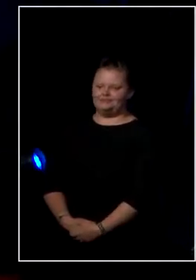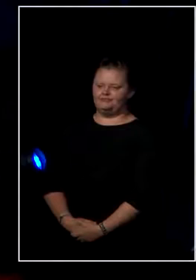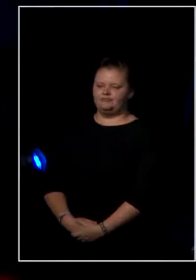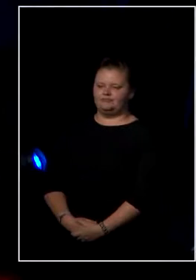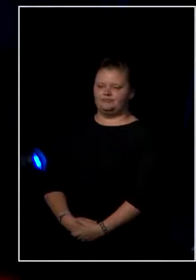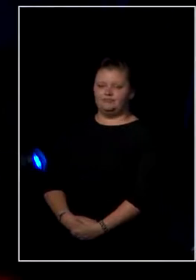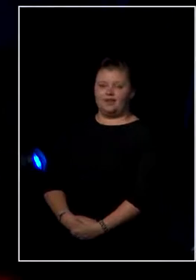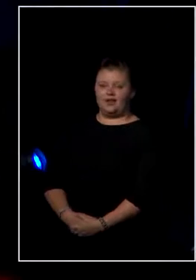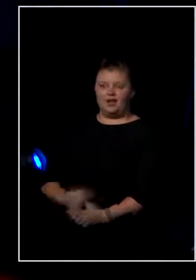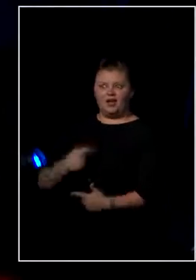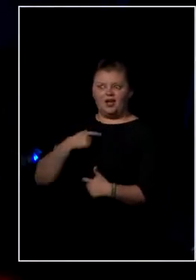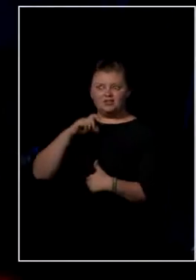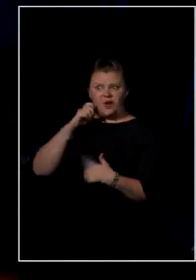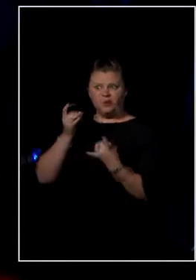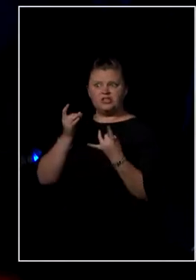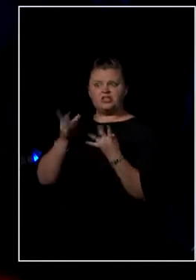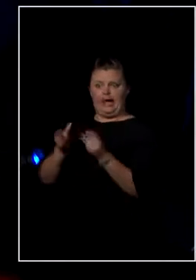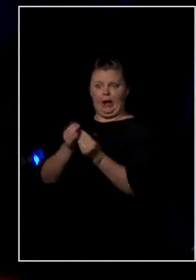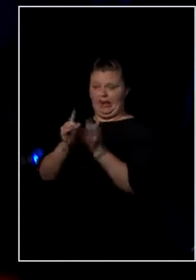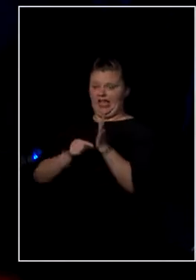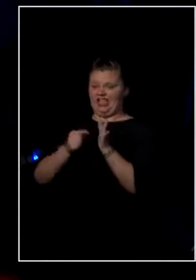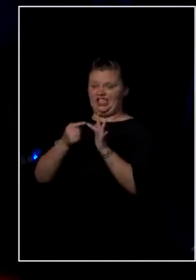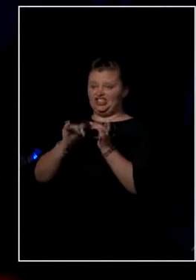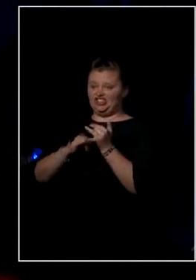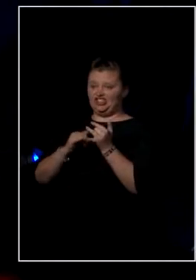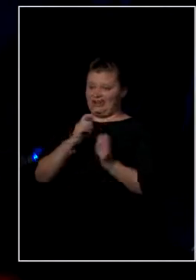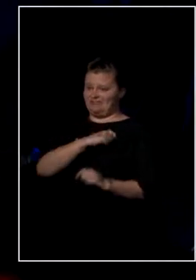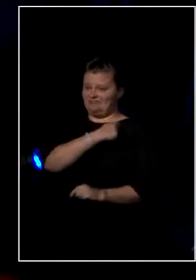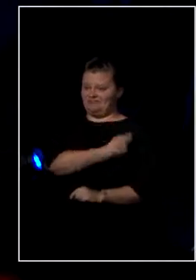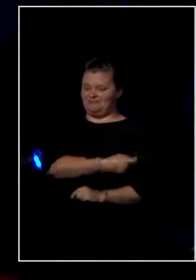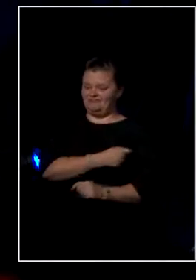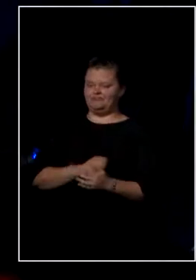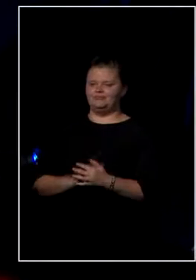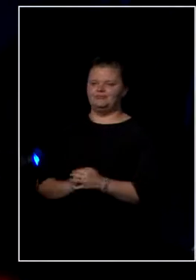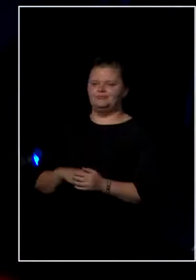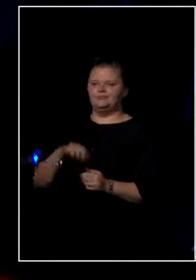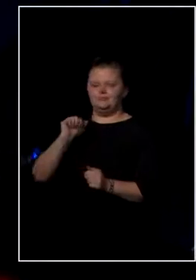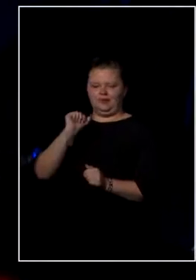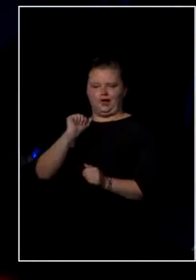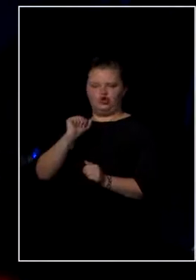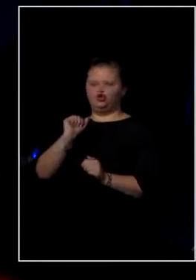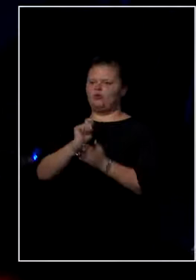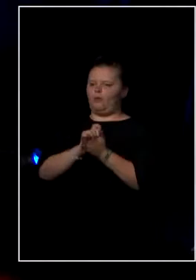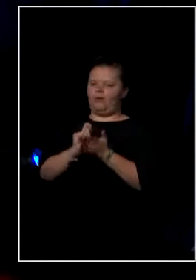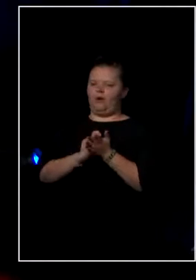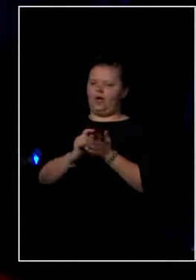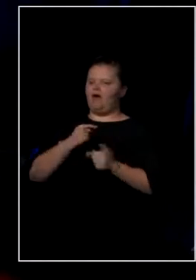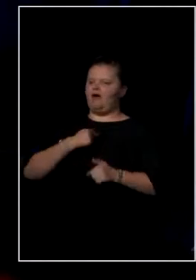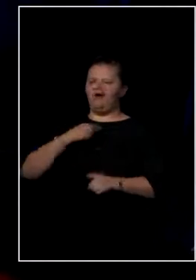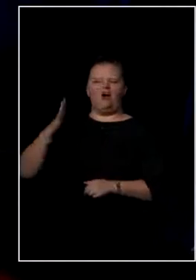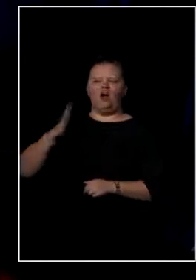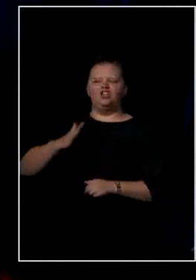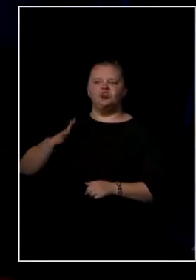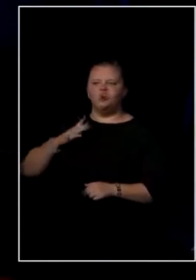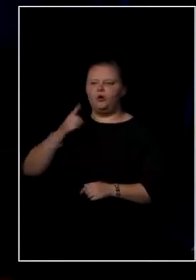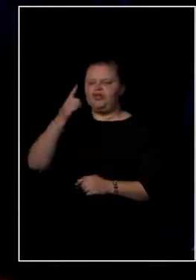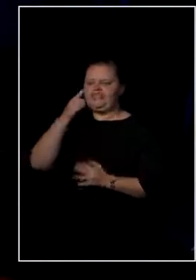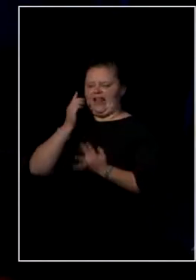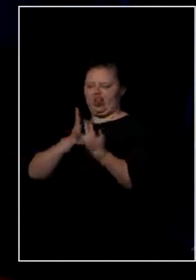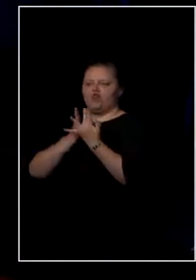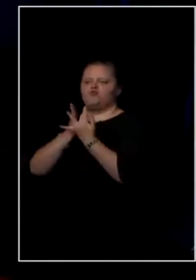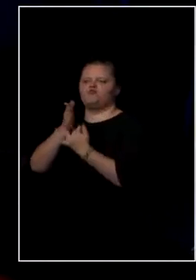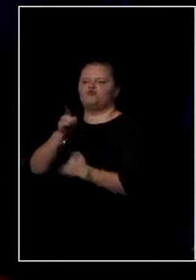I'm actually going to start with you, Jess, sitting right beside me. Your piece is called I Don't Need Them to See Through